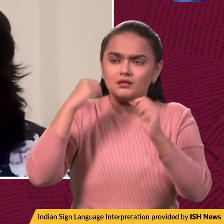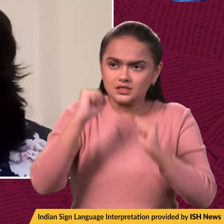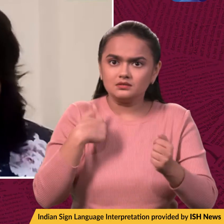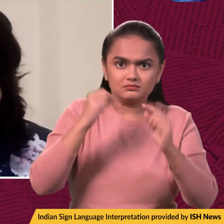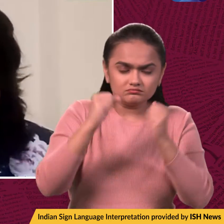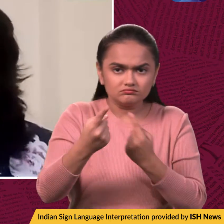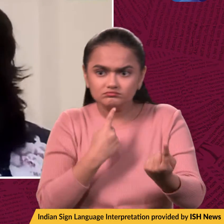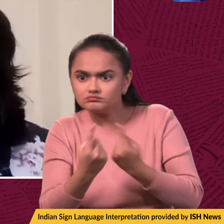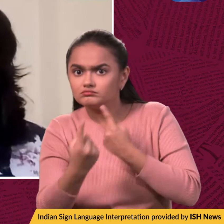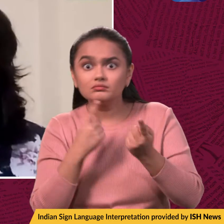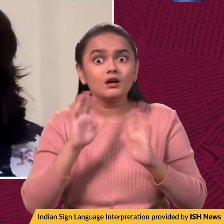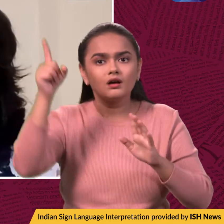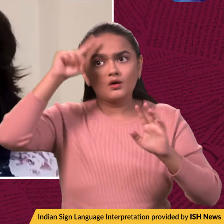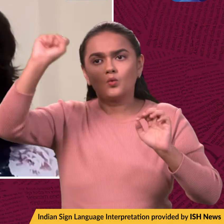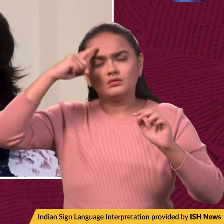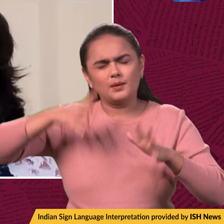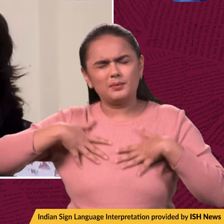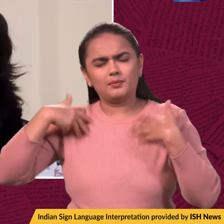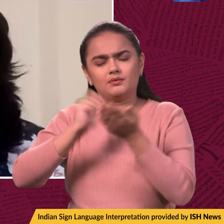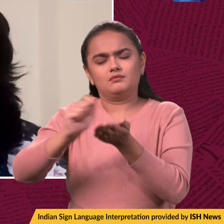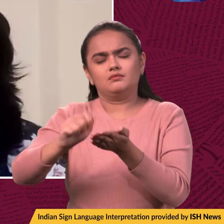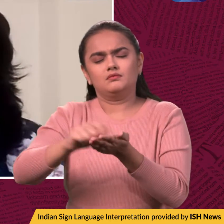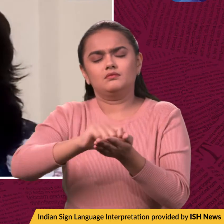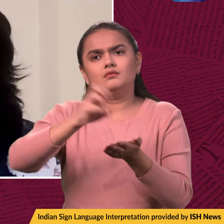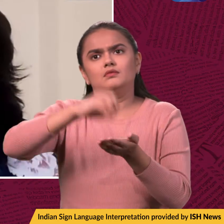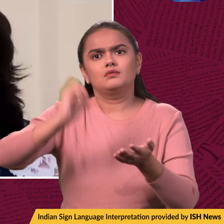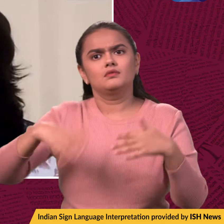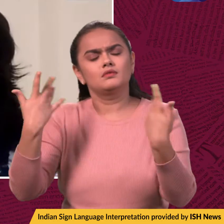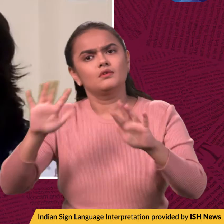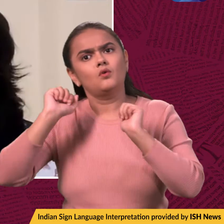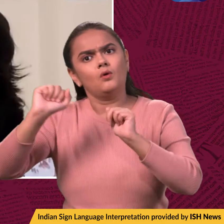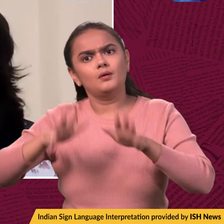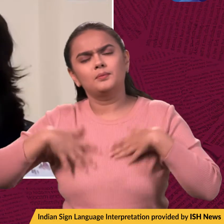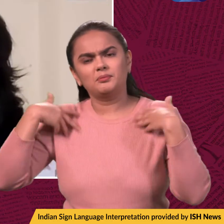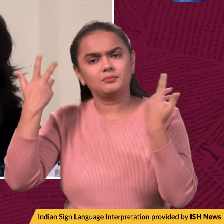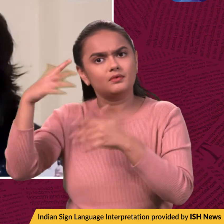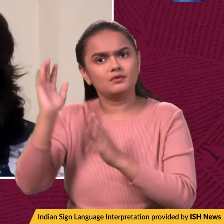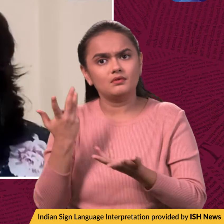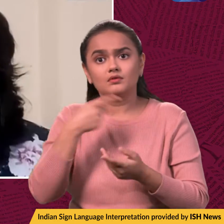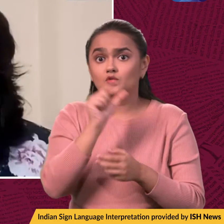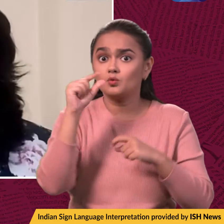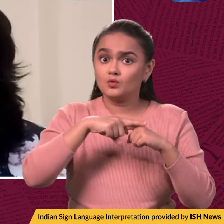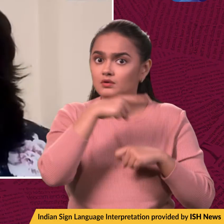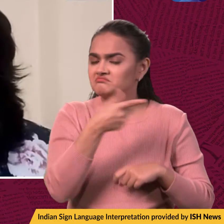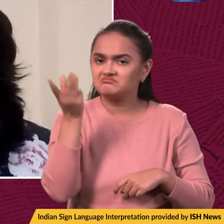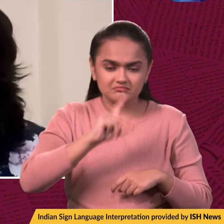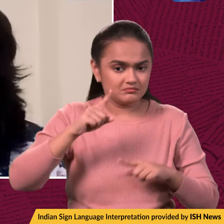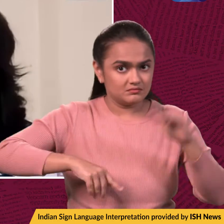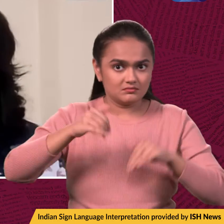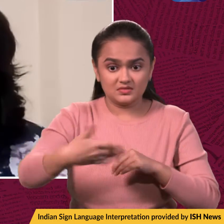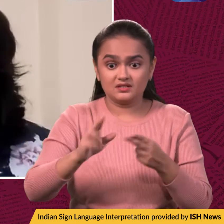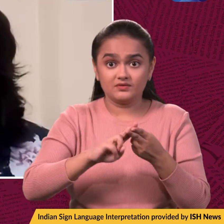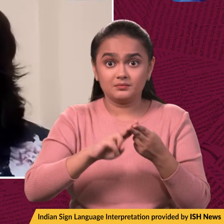them prior to the drafting of this legislation. Uttarakhand, if you remember, is set to go to polls